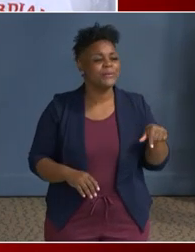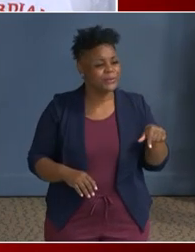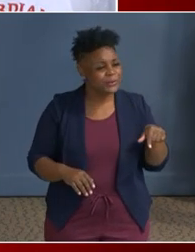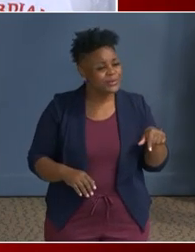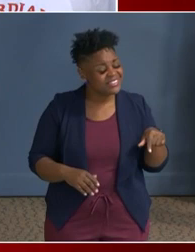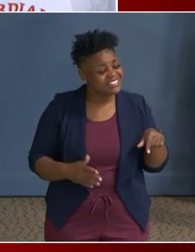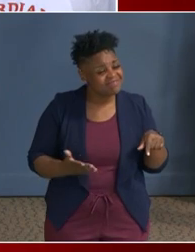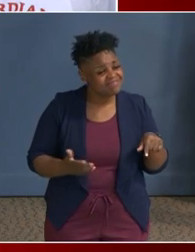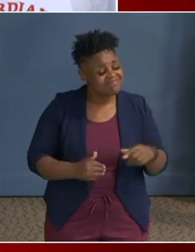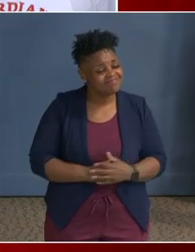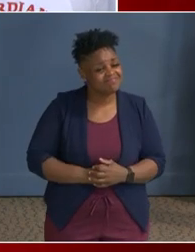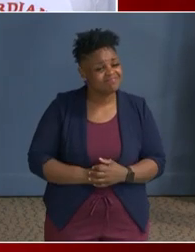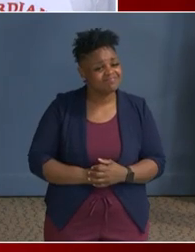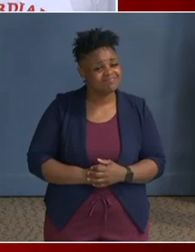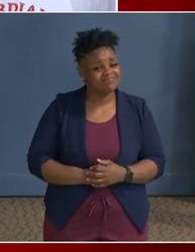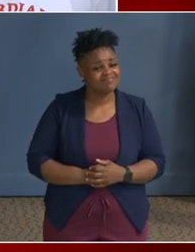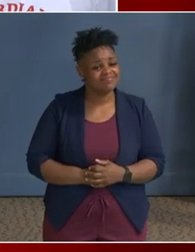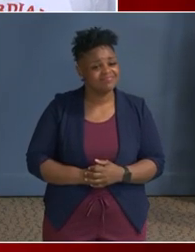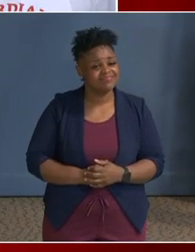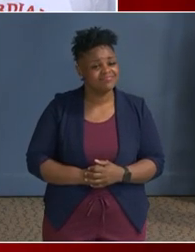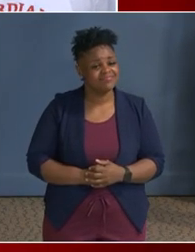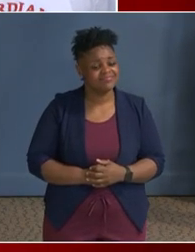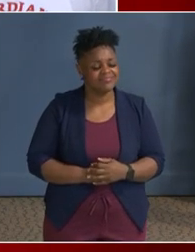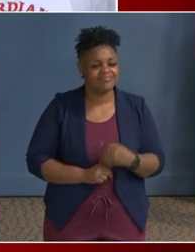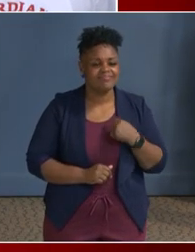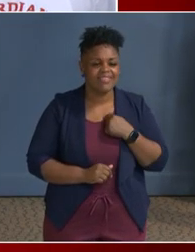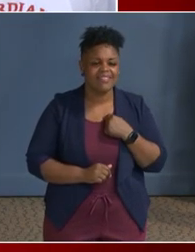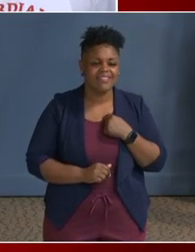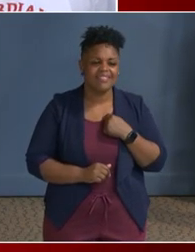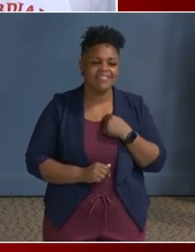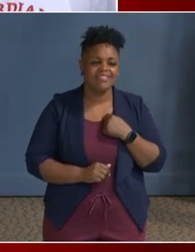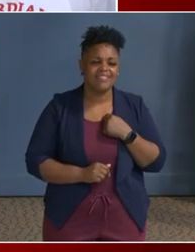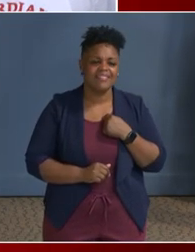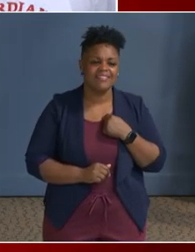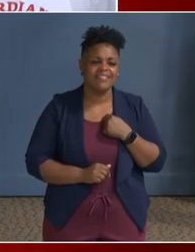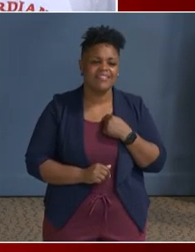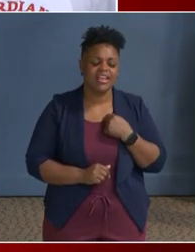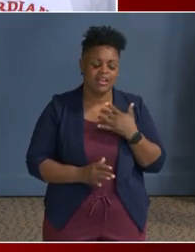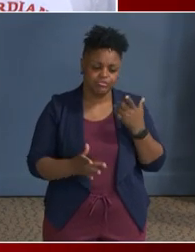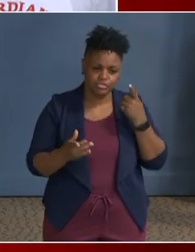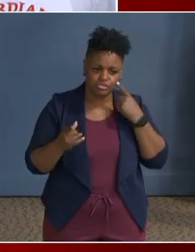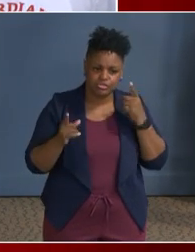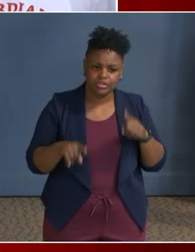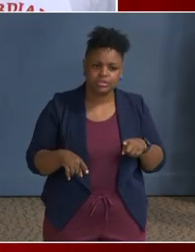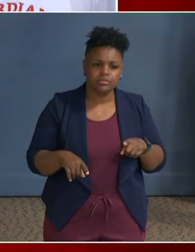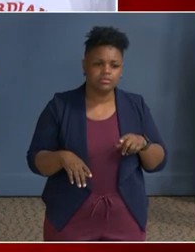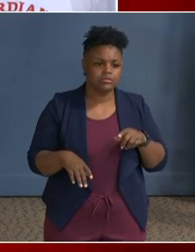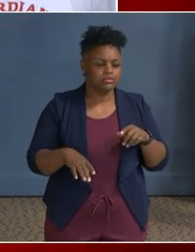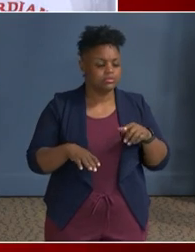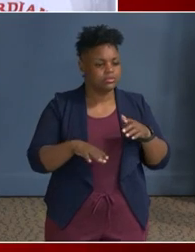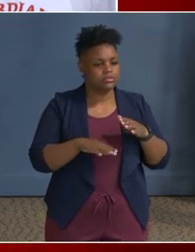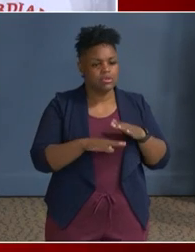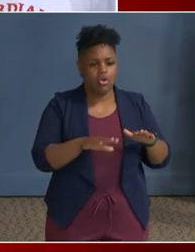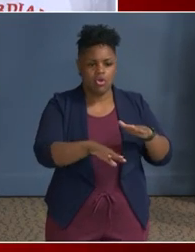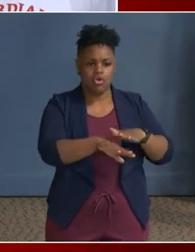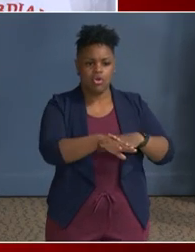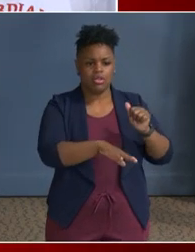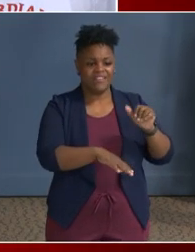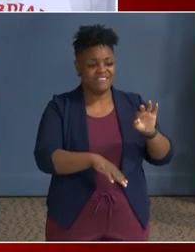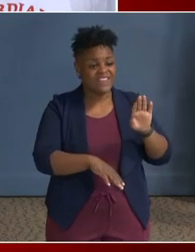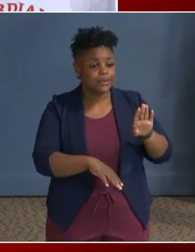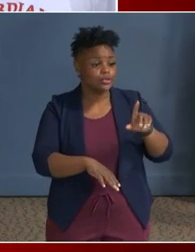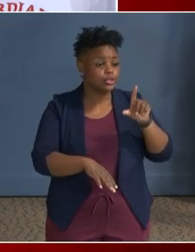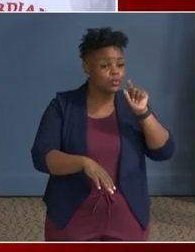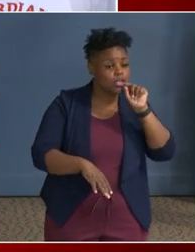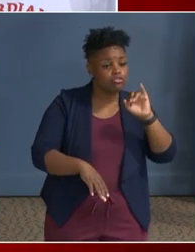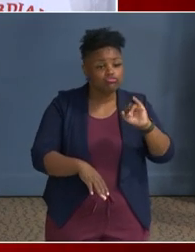agreements about not being on social media, small group of individuals. There were at least 20 kids